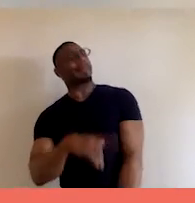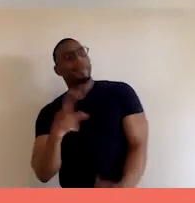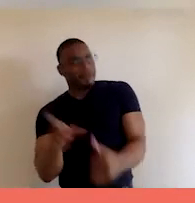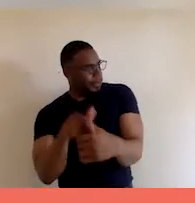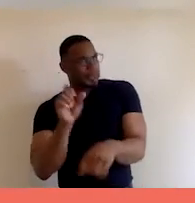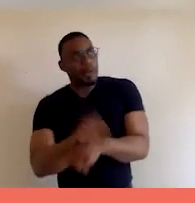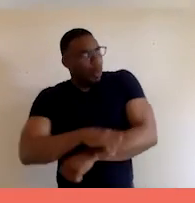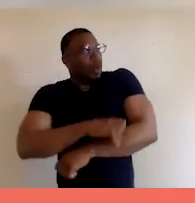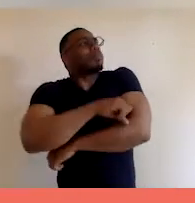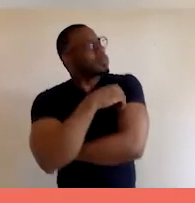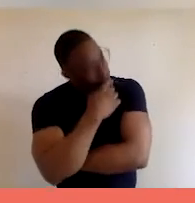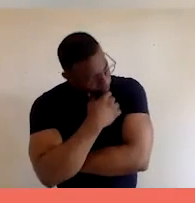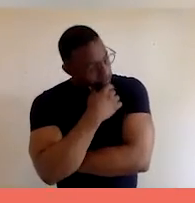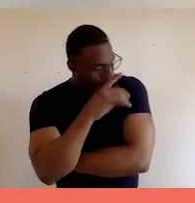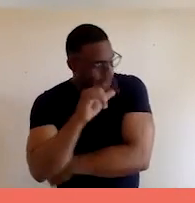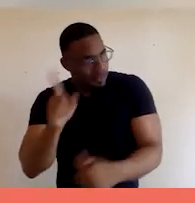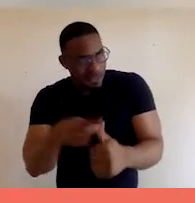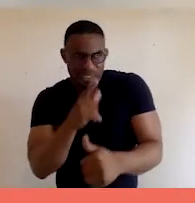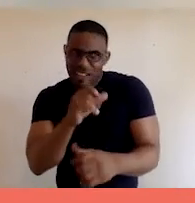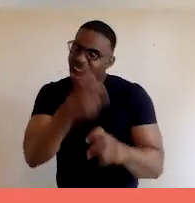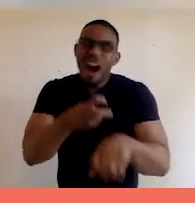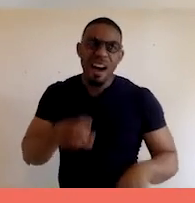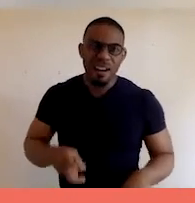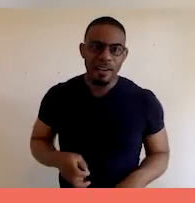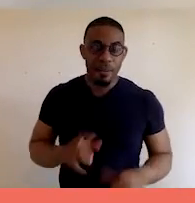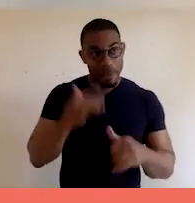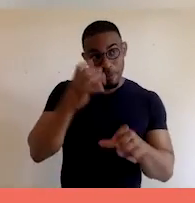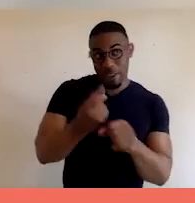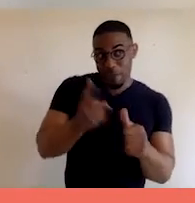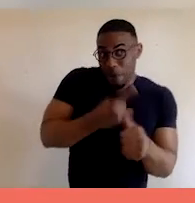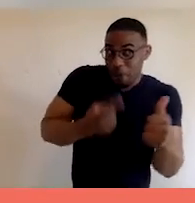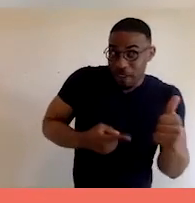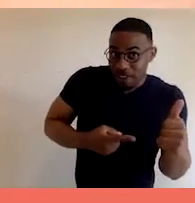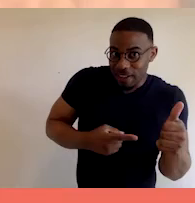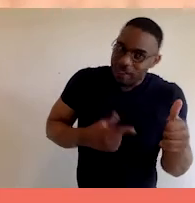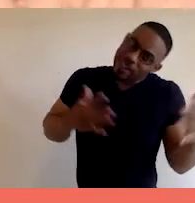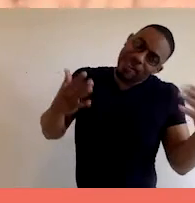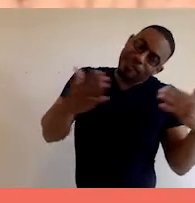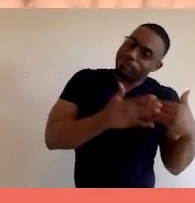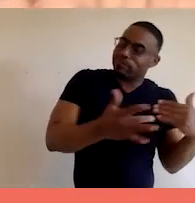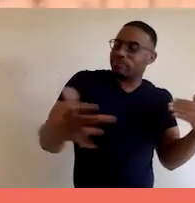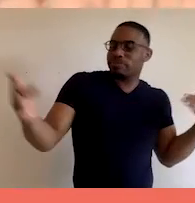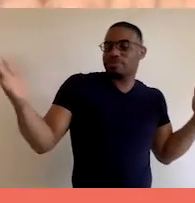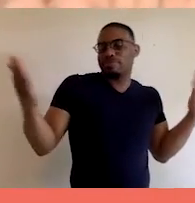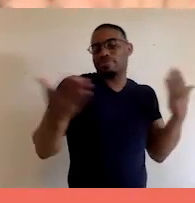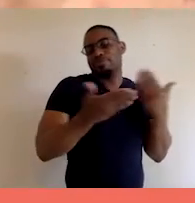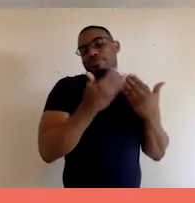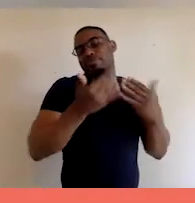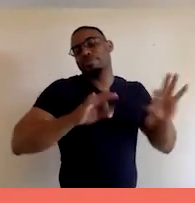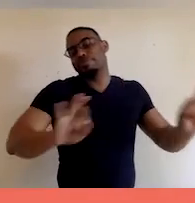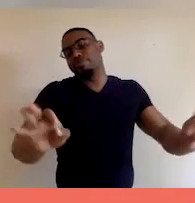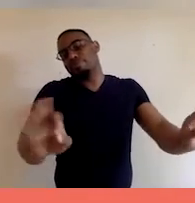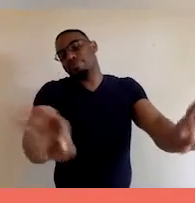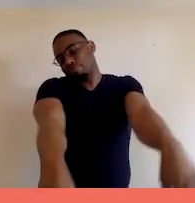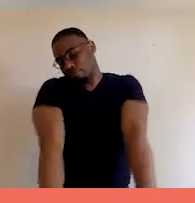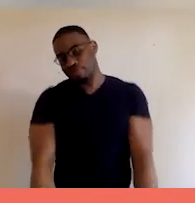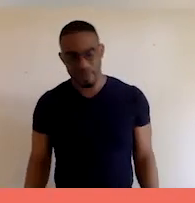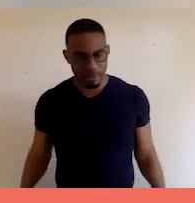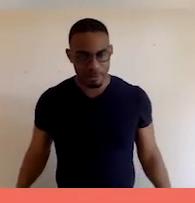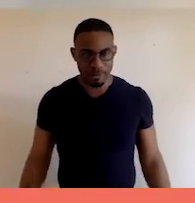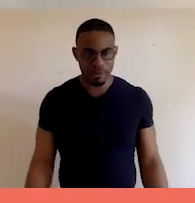job, woo! That first one, that's hard. But if you get that first one, every other job after that will become easy as can